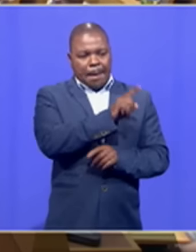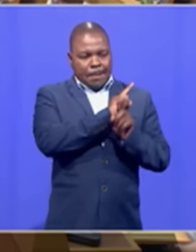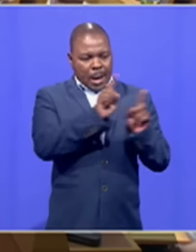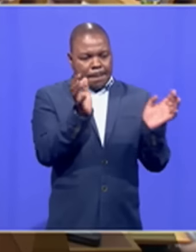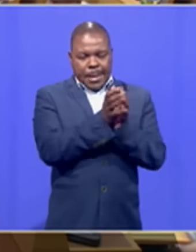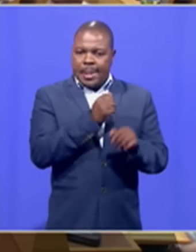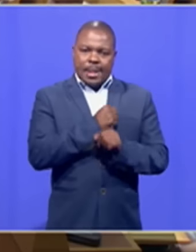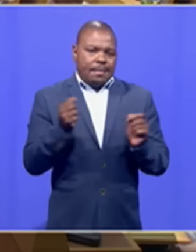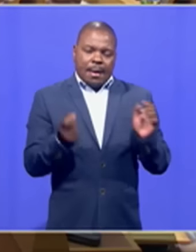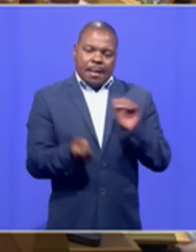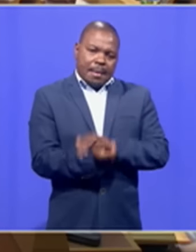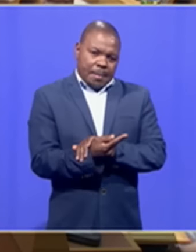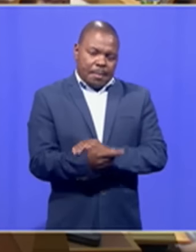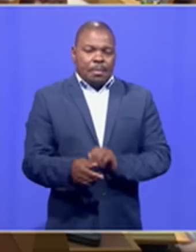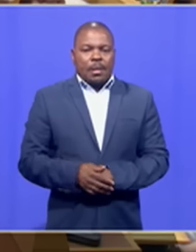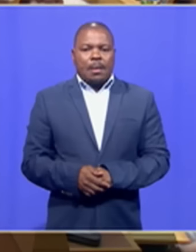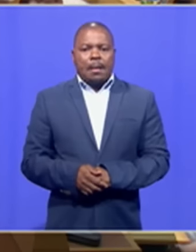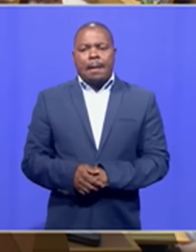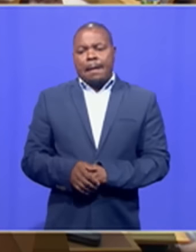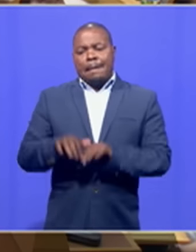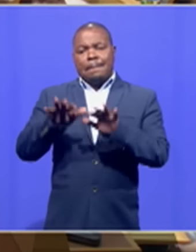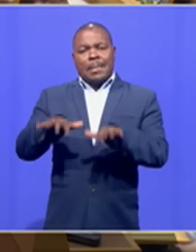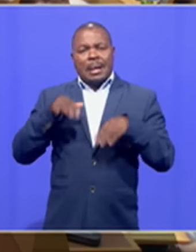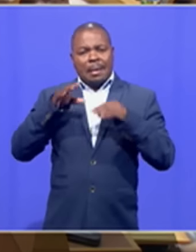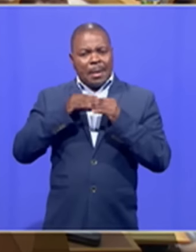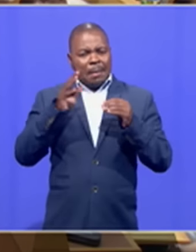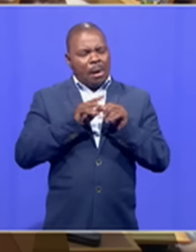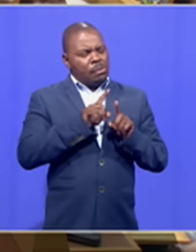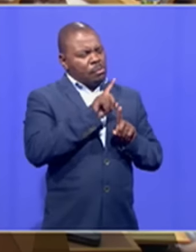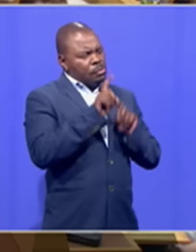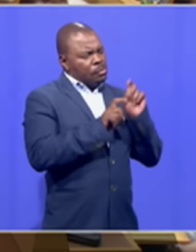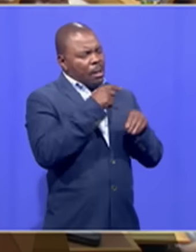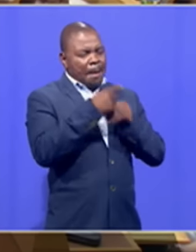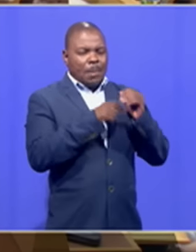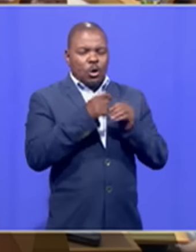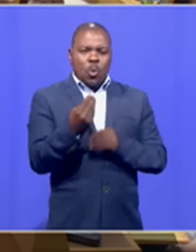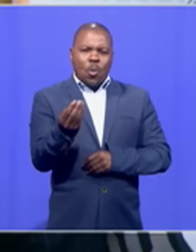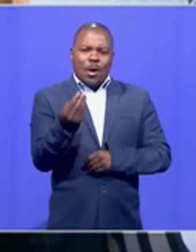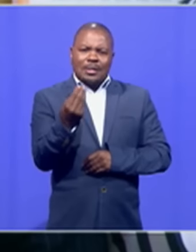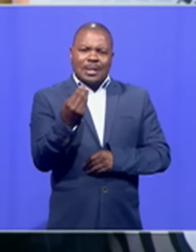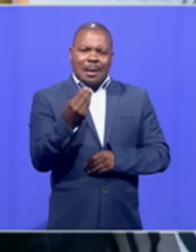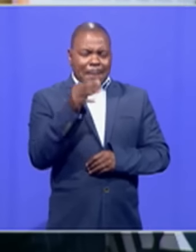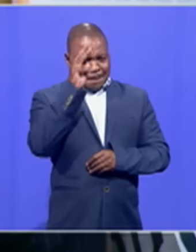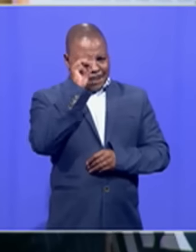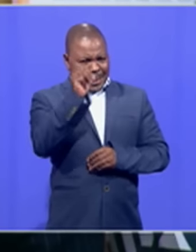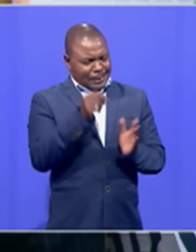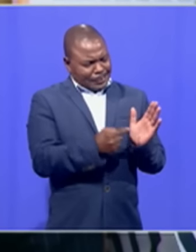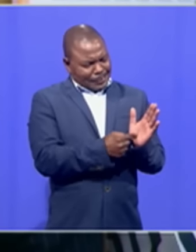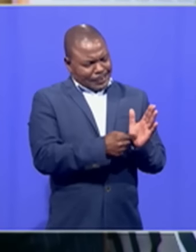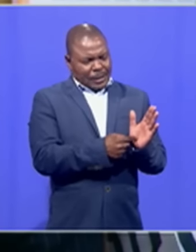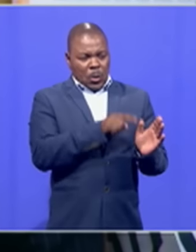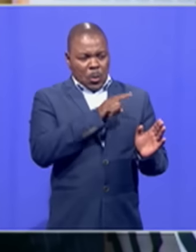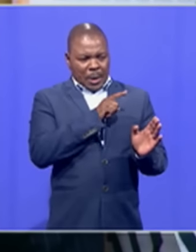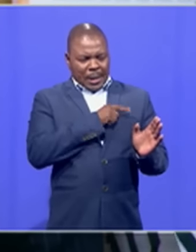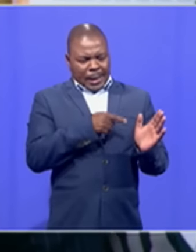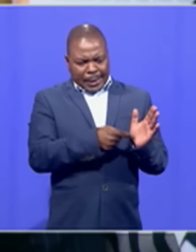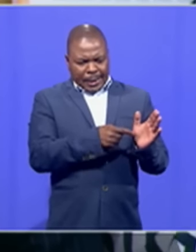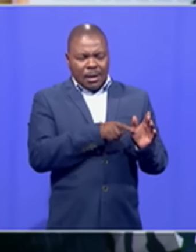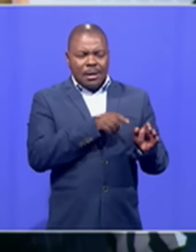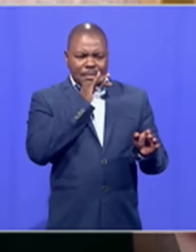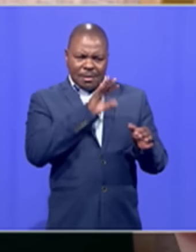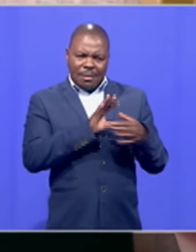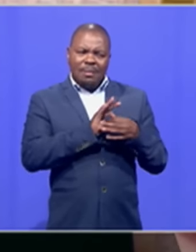materialize. Maloko a parlamente a be a gadika Nkabinde ka melaetša ya WhatsApp yeo go latofatšwago gore e mo amanya le